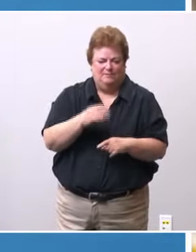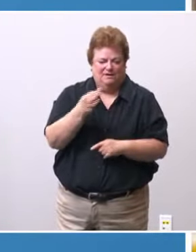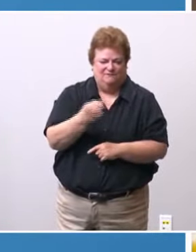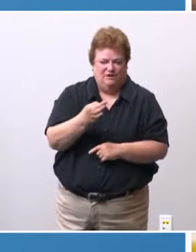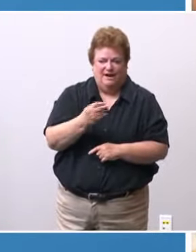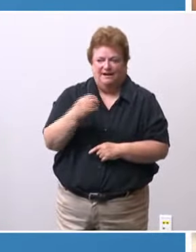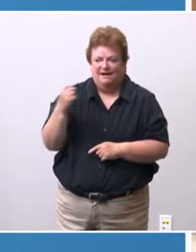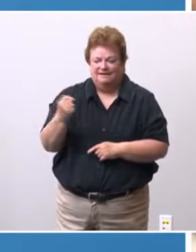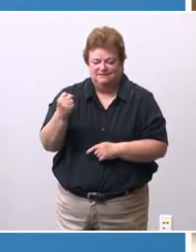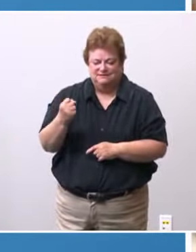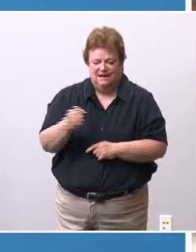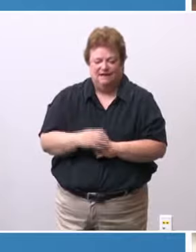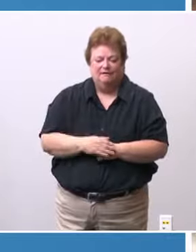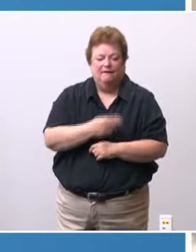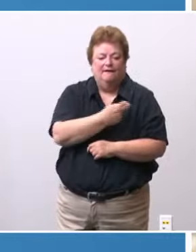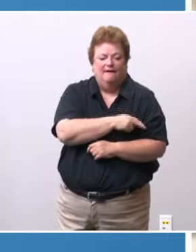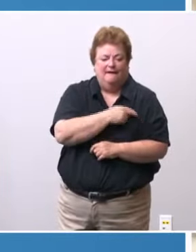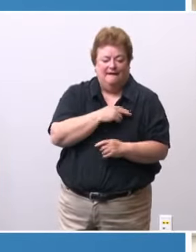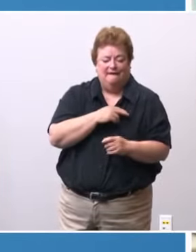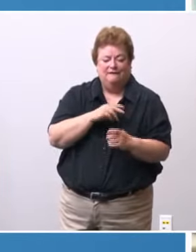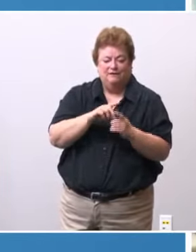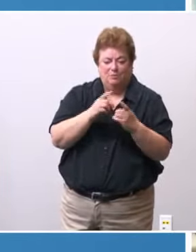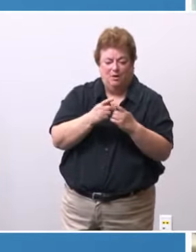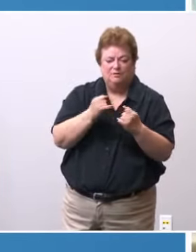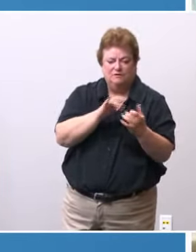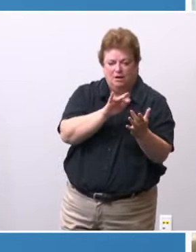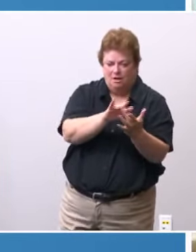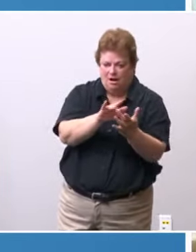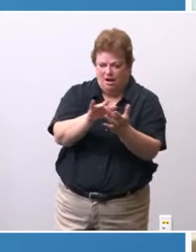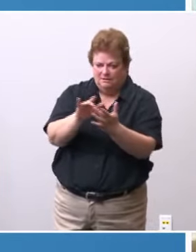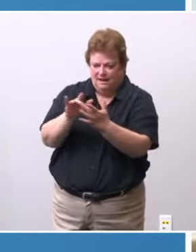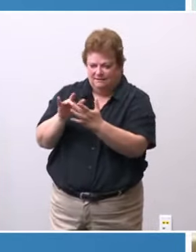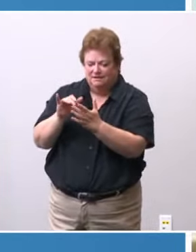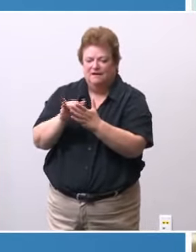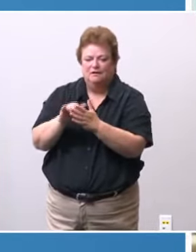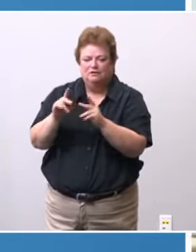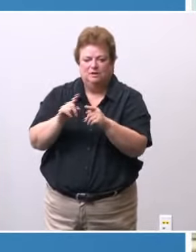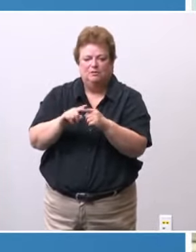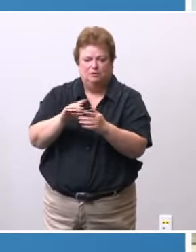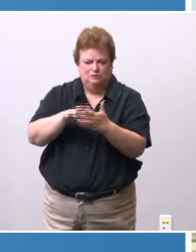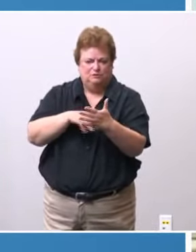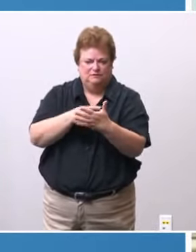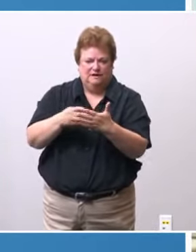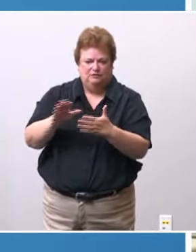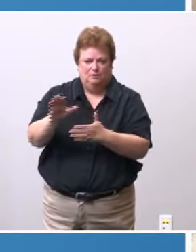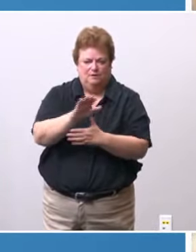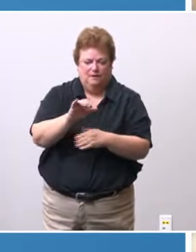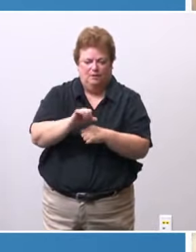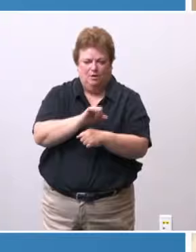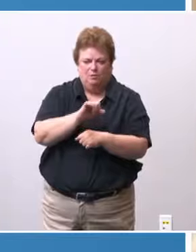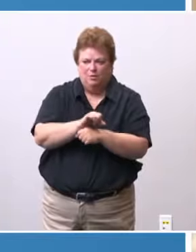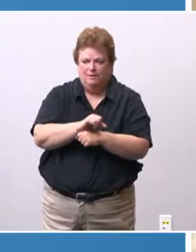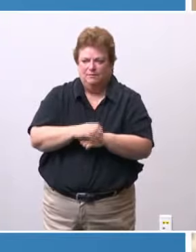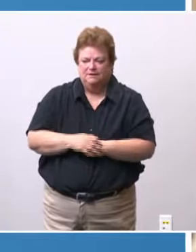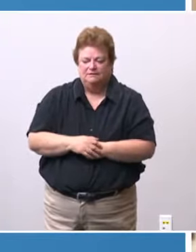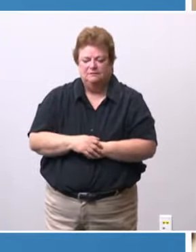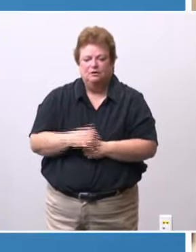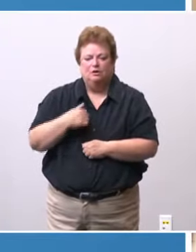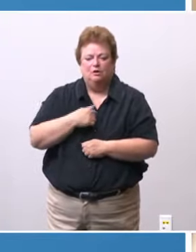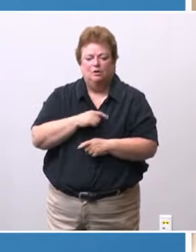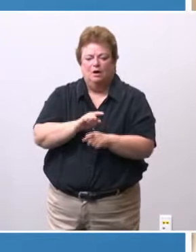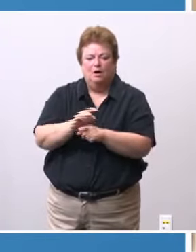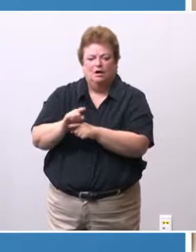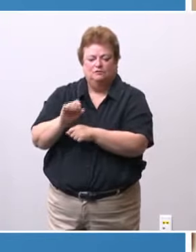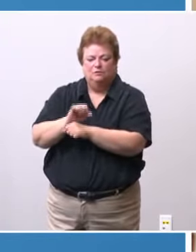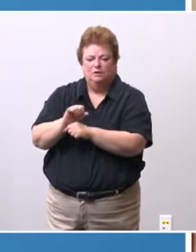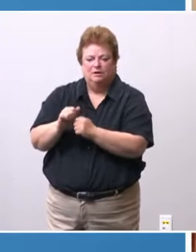health department is contacting people in these age groups to schedule appointments. We are also working with